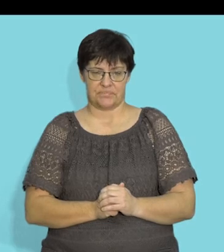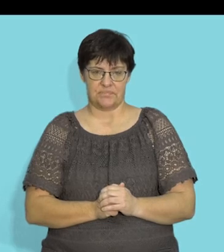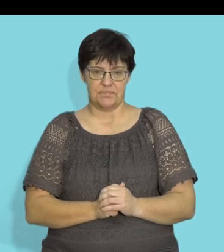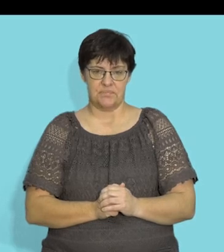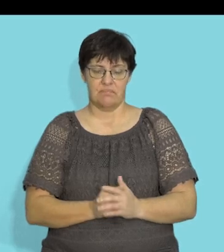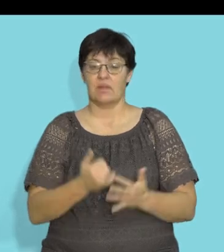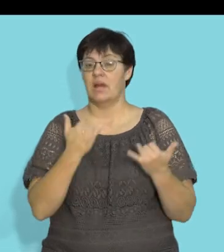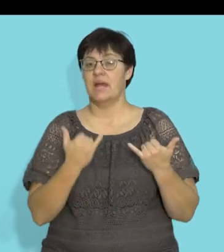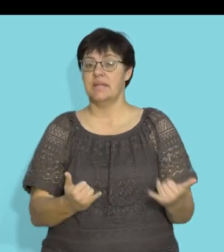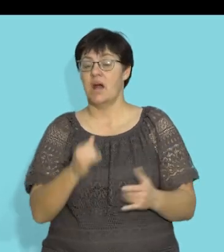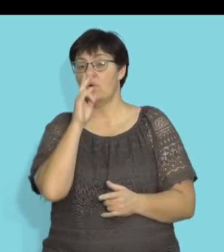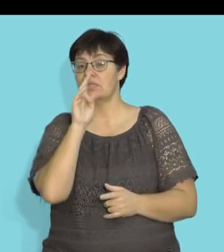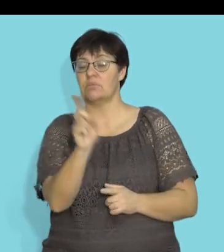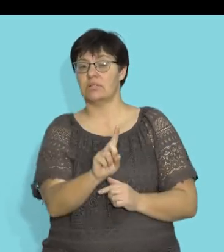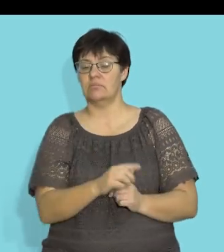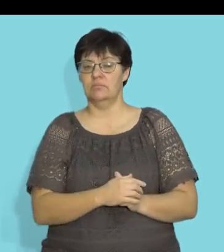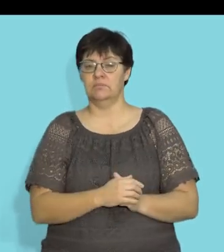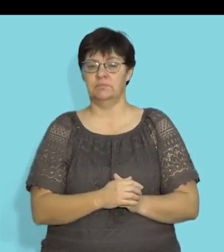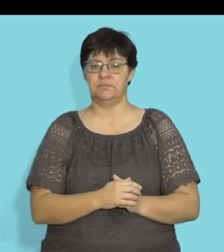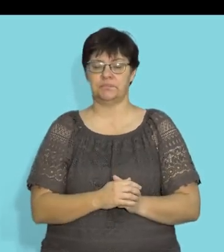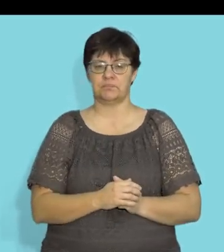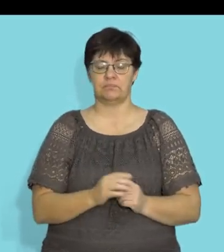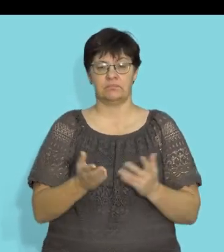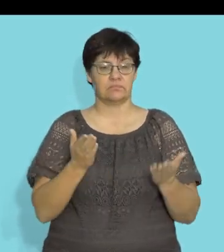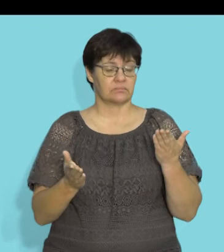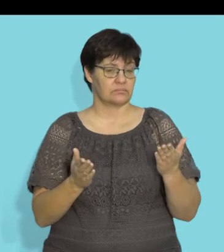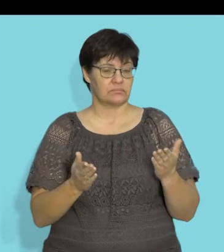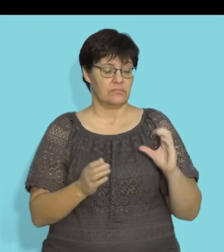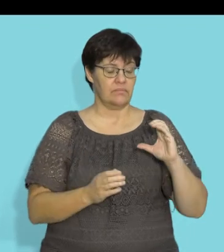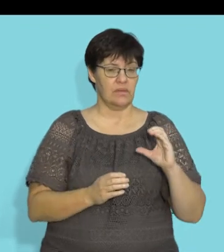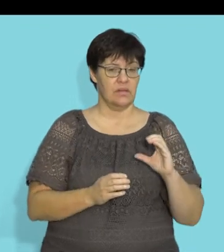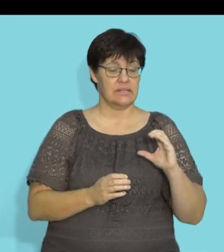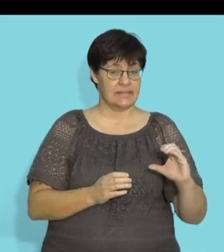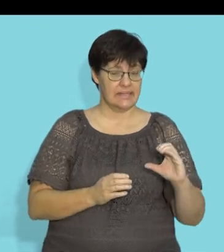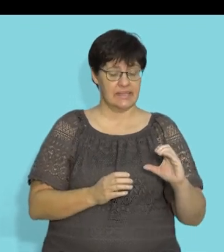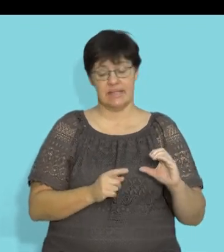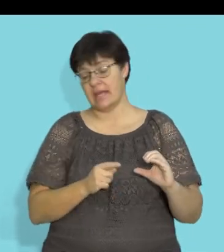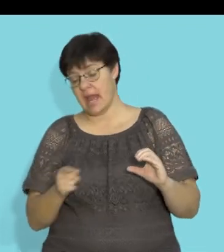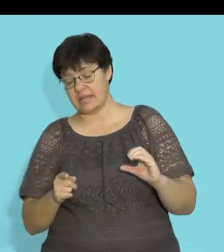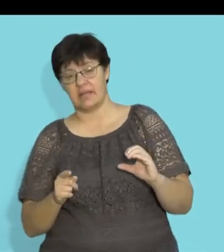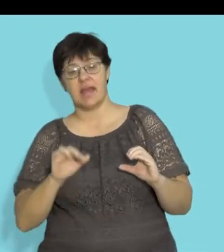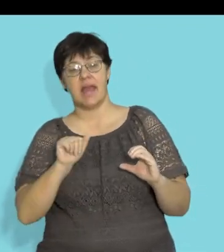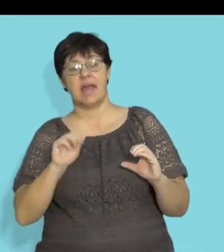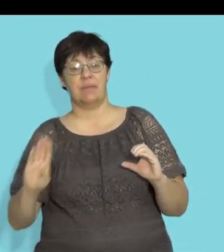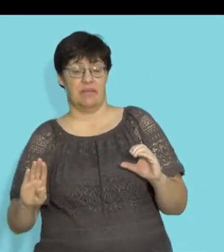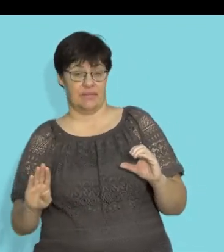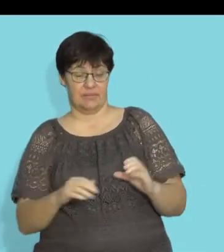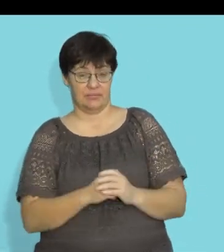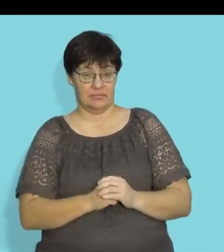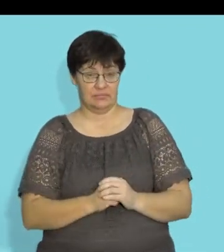So we've now seen that there is a connection between C and with what was asked at the